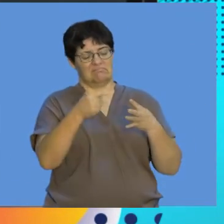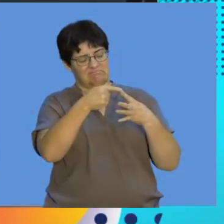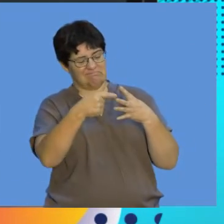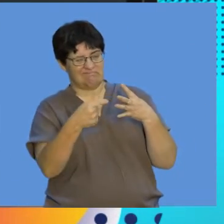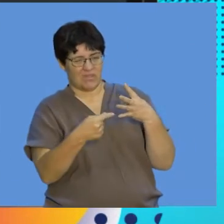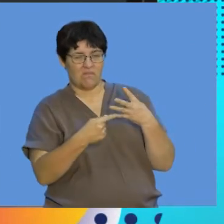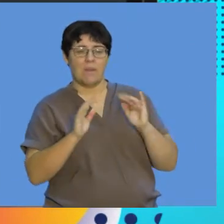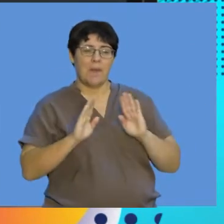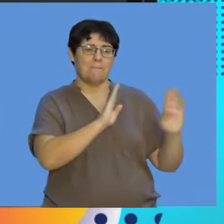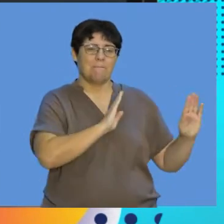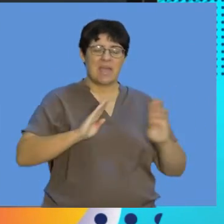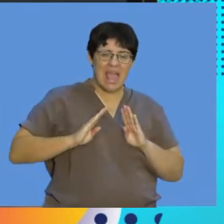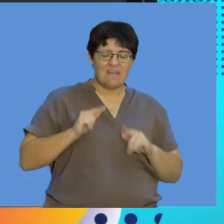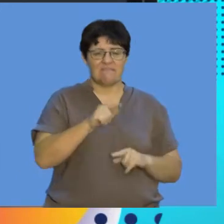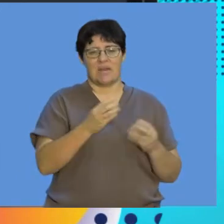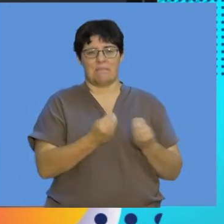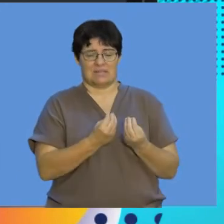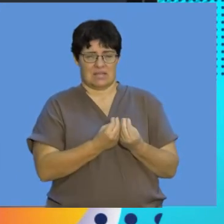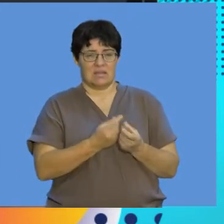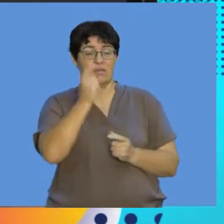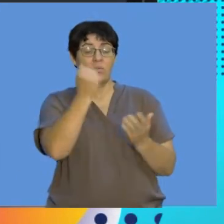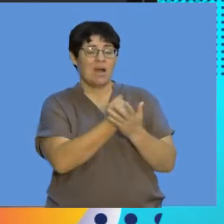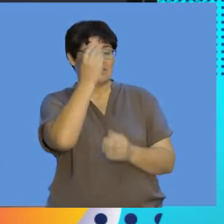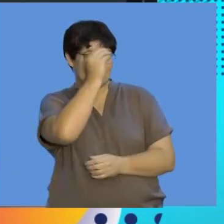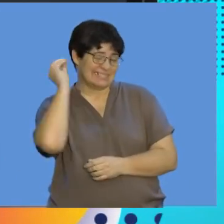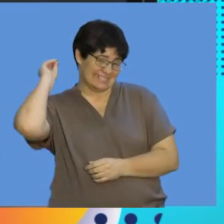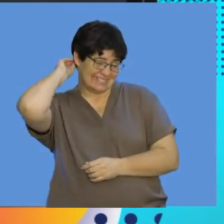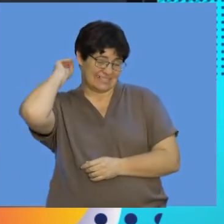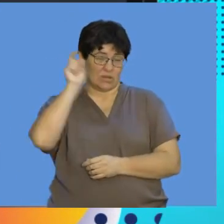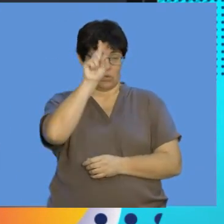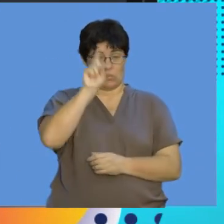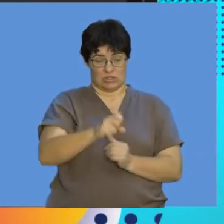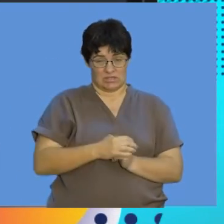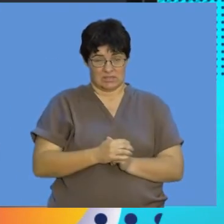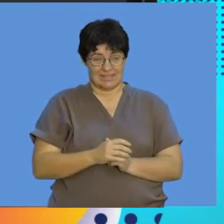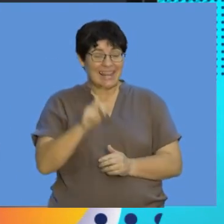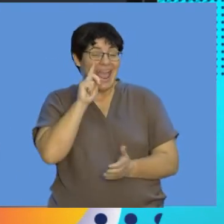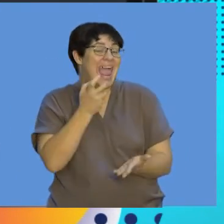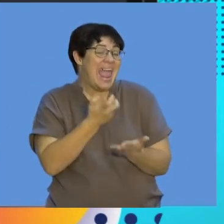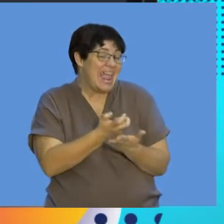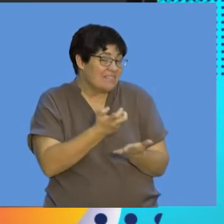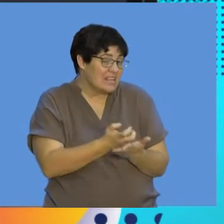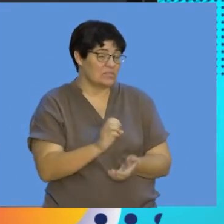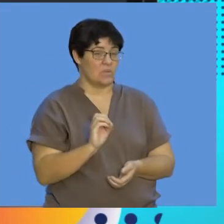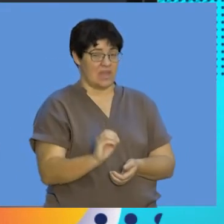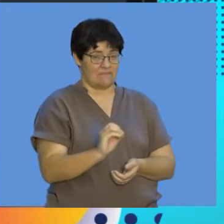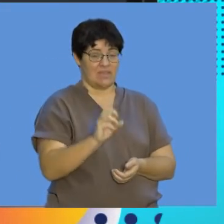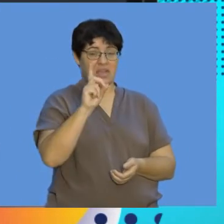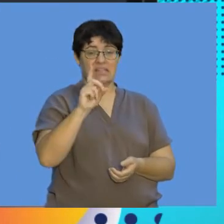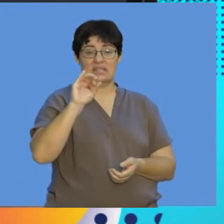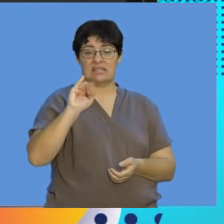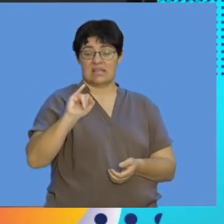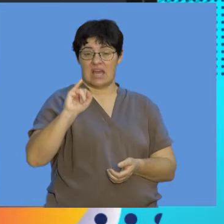of the behavior of matter. But let's keep in mind the big question to say, what evidence does diffusion, the